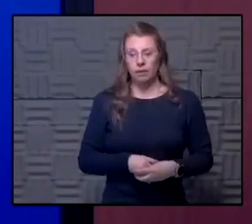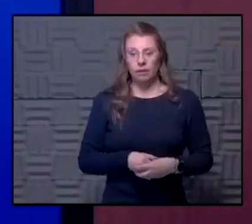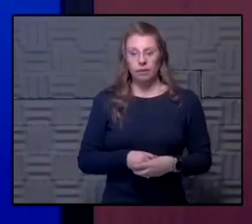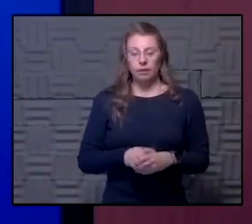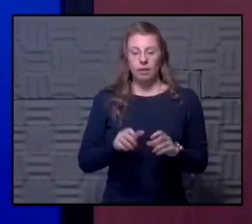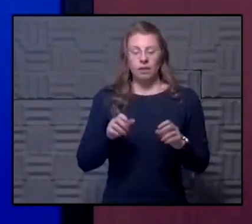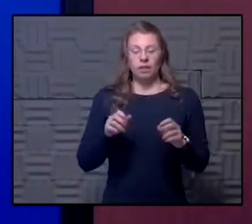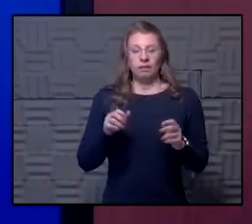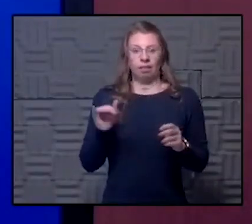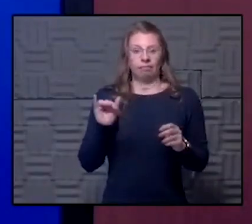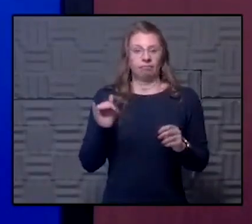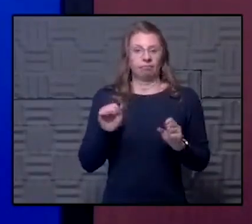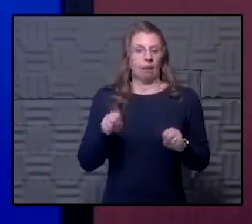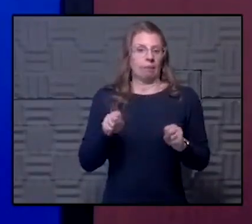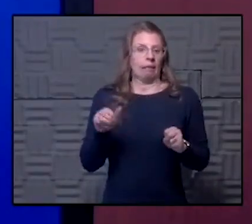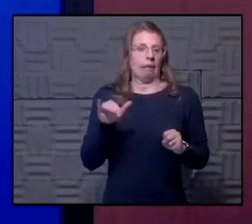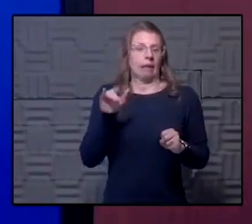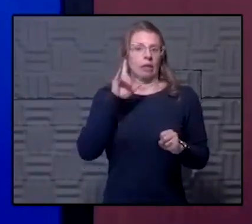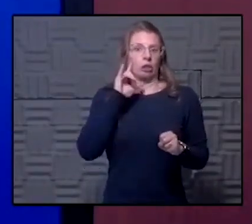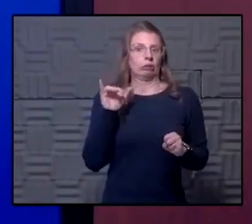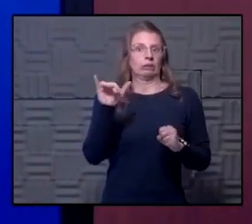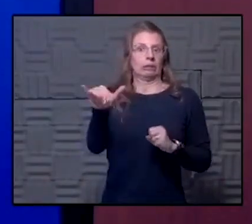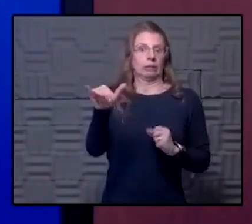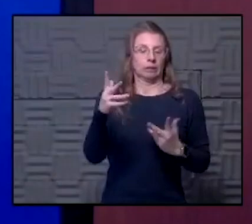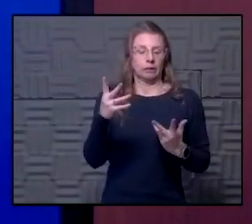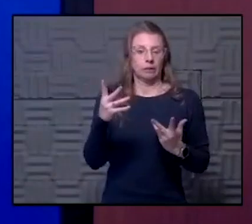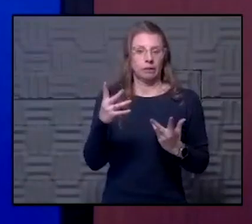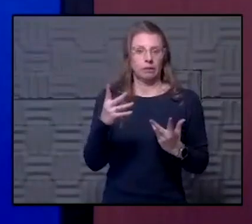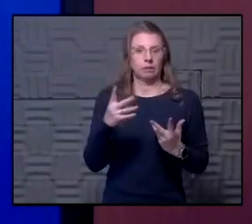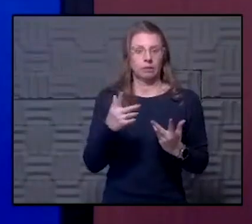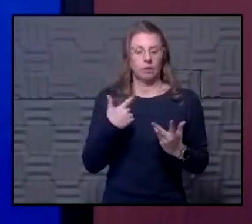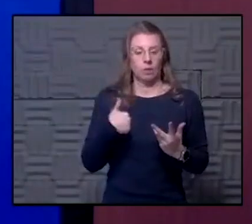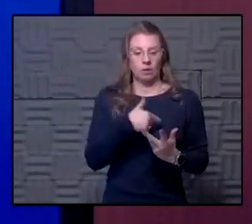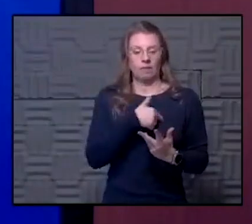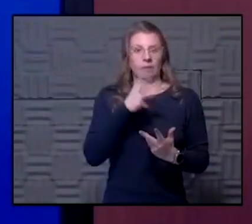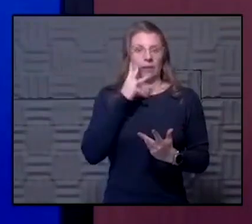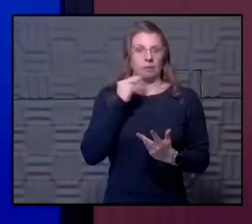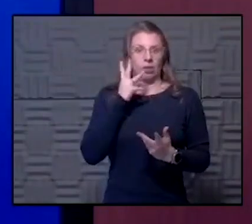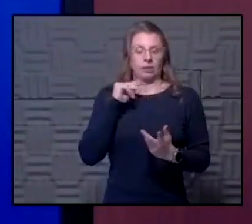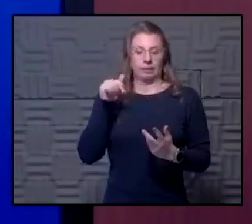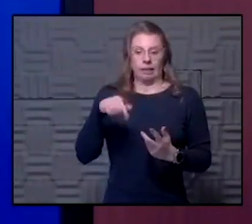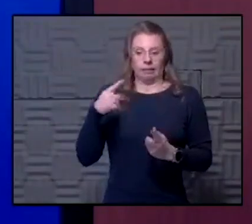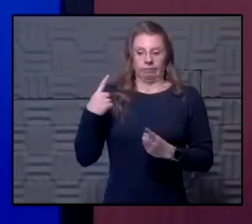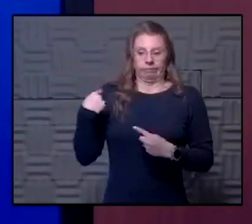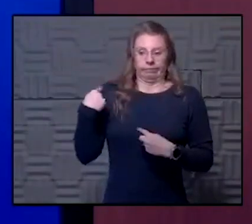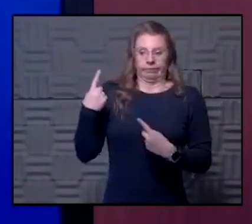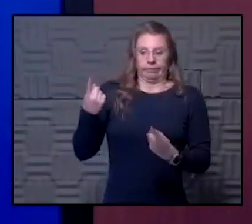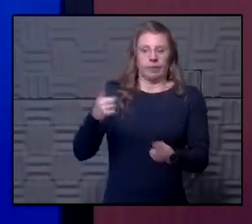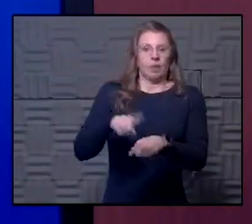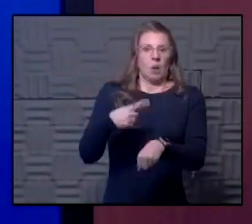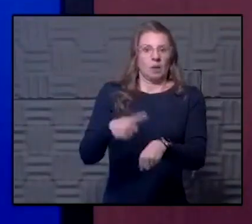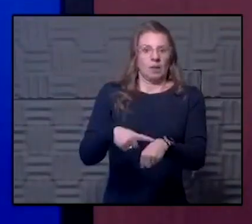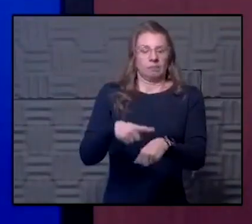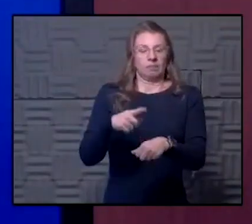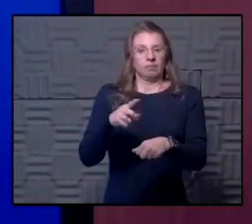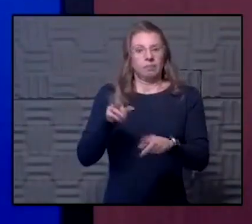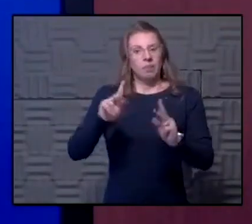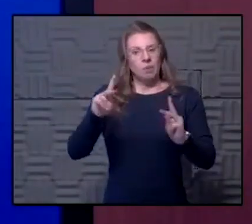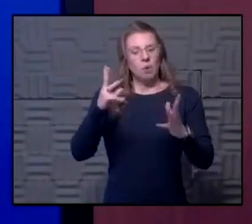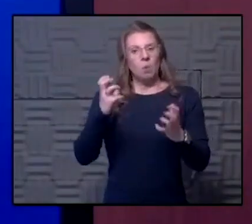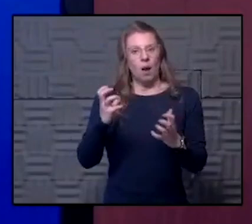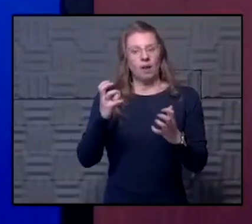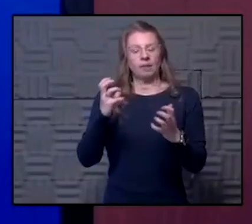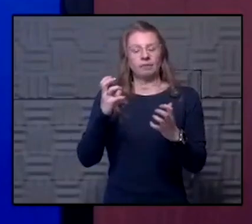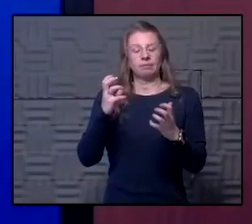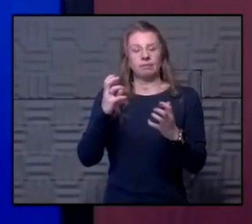probably like an eternity, we've been in this together for quite some time now, and I know it's not the answer that people want to hear, to give us a